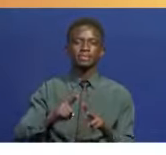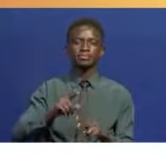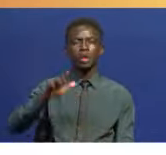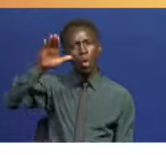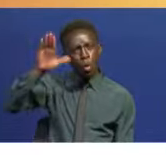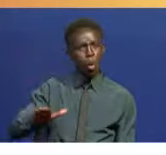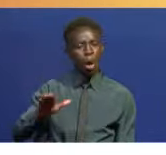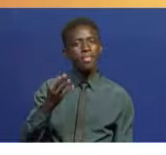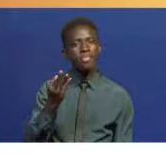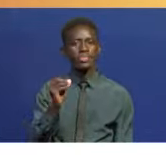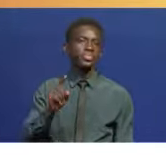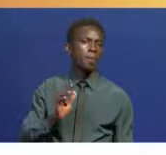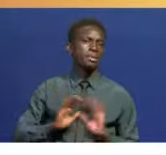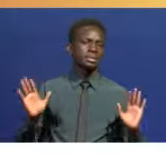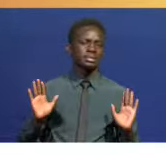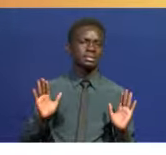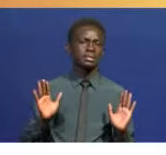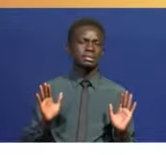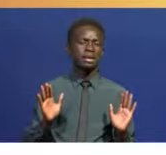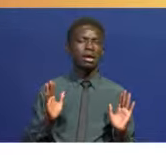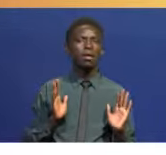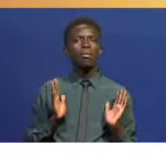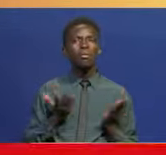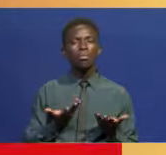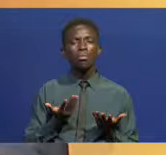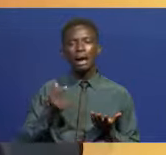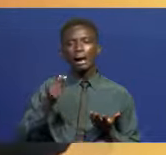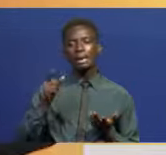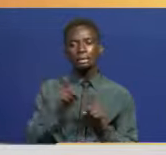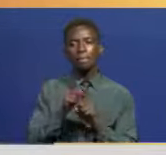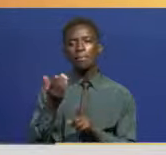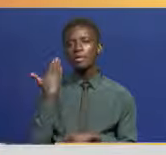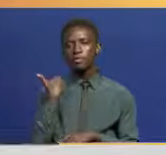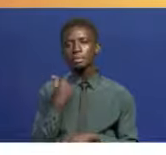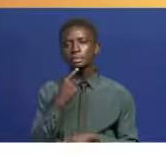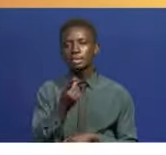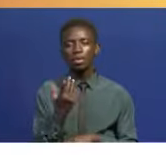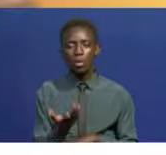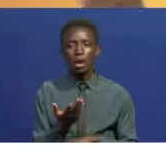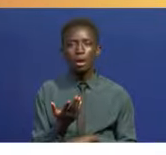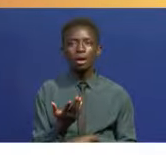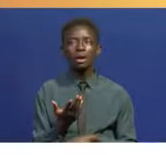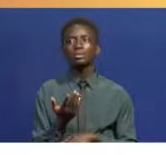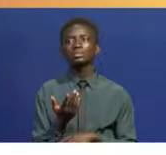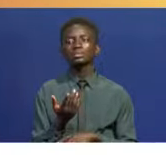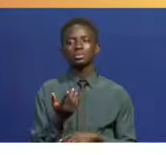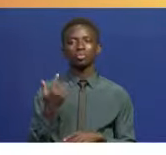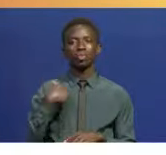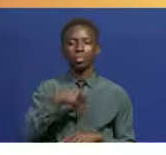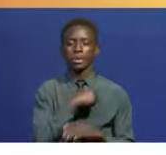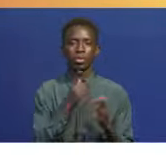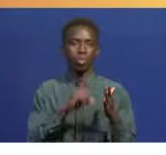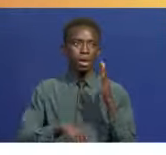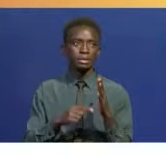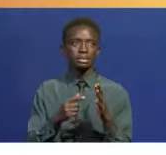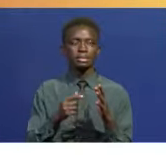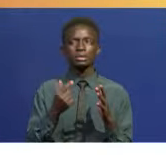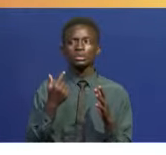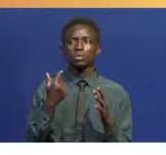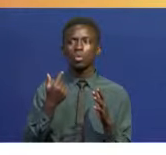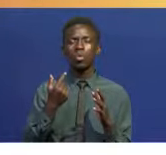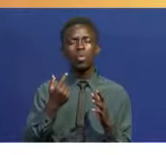there to help security firms. We are actually, as I said earlier, we are in the front line of this, securing our country. I'm winding up. The